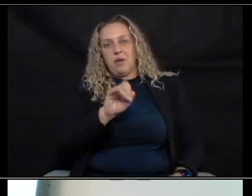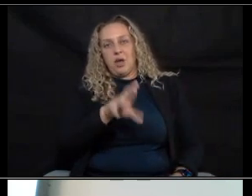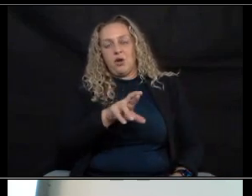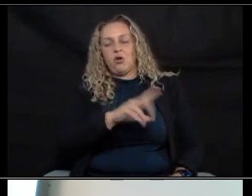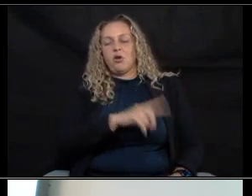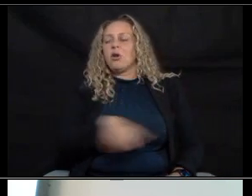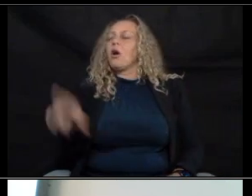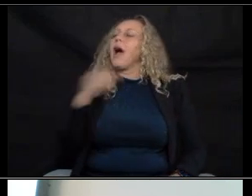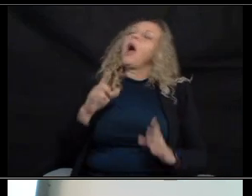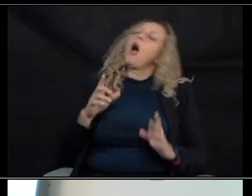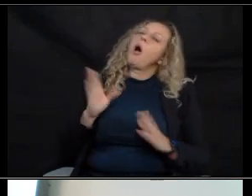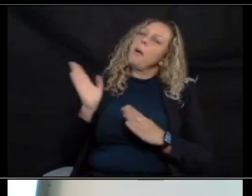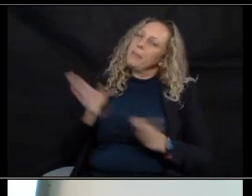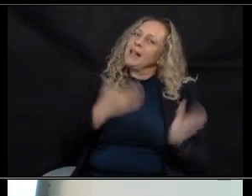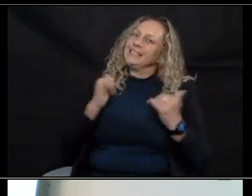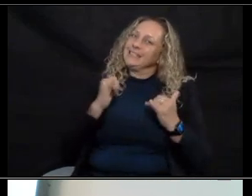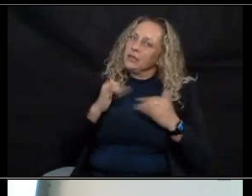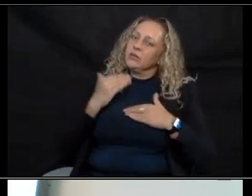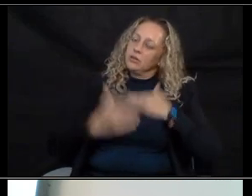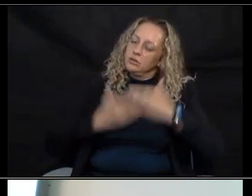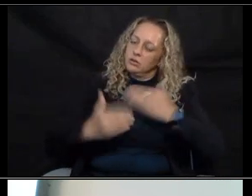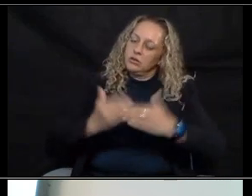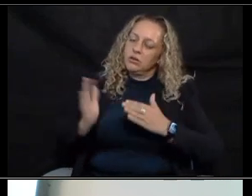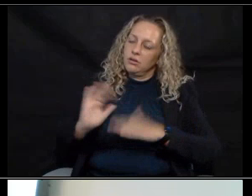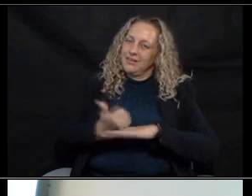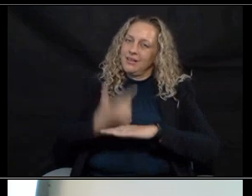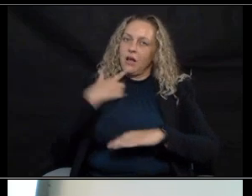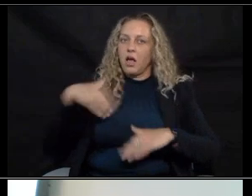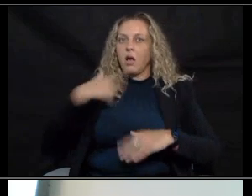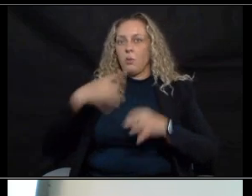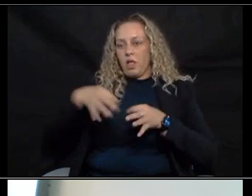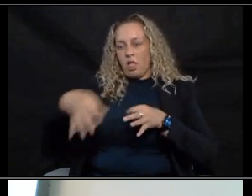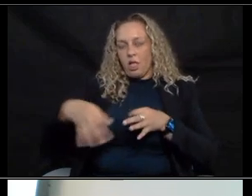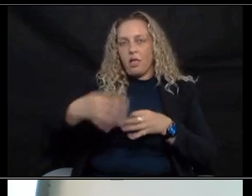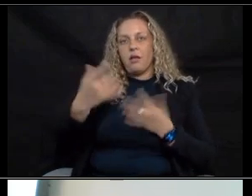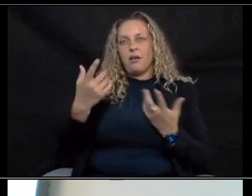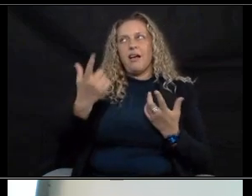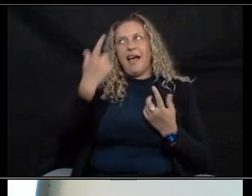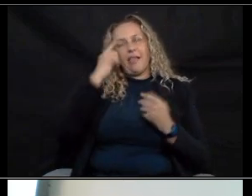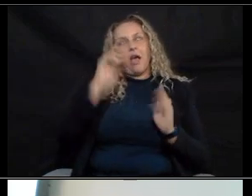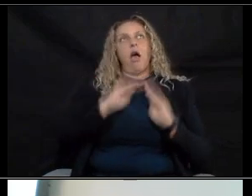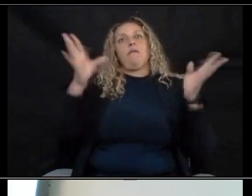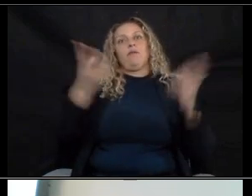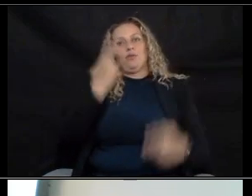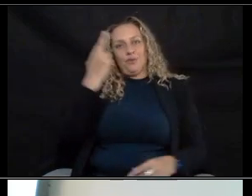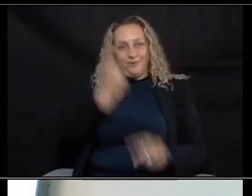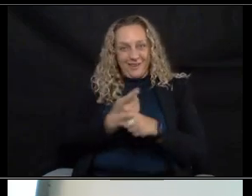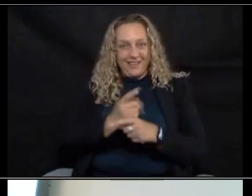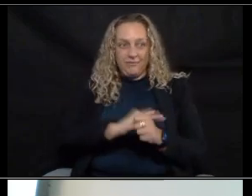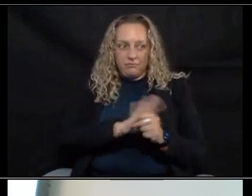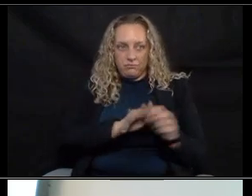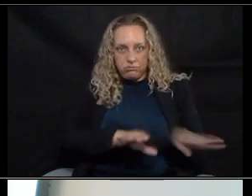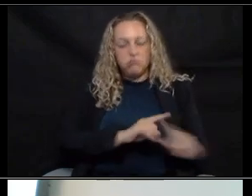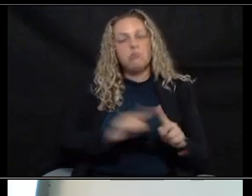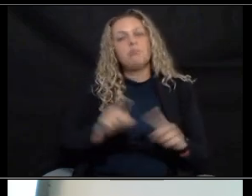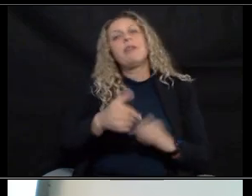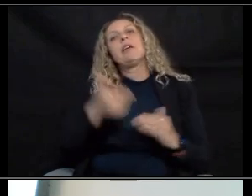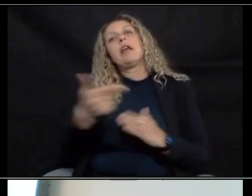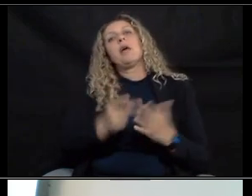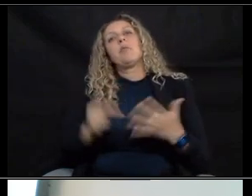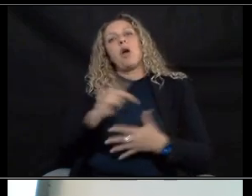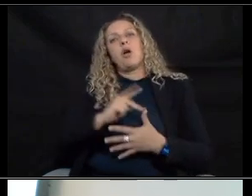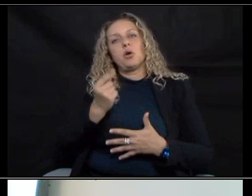initial plans are still in the works. We unfortunately have been a little delayed for what I think are obvious reasons. So the next priority